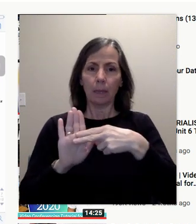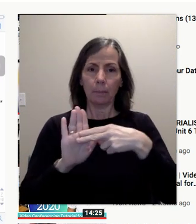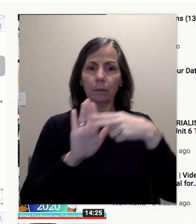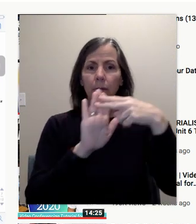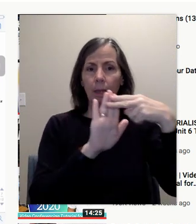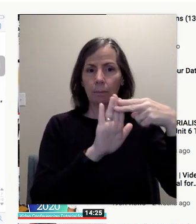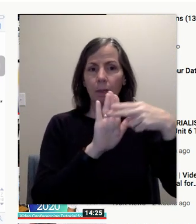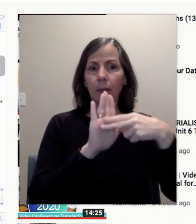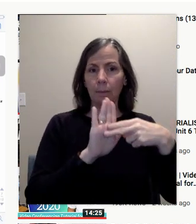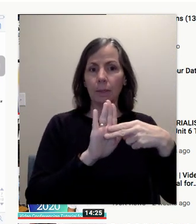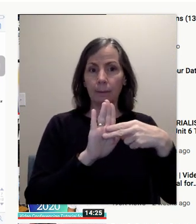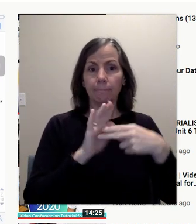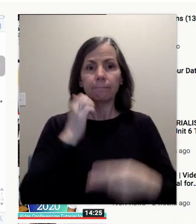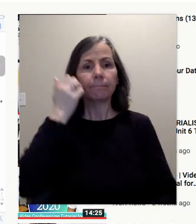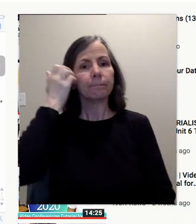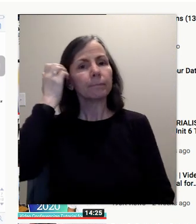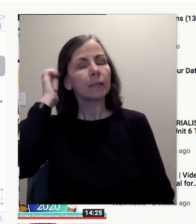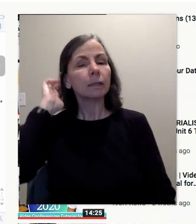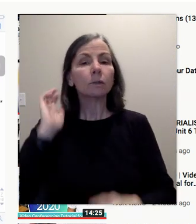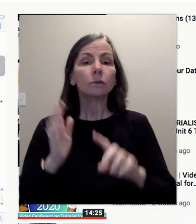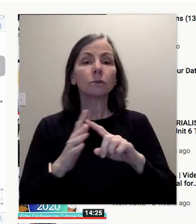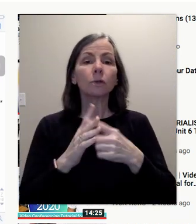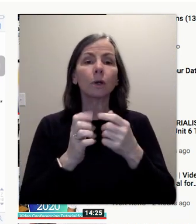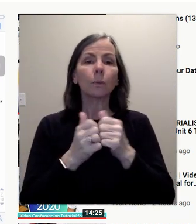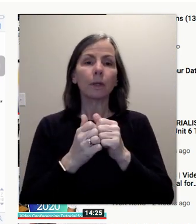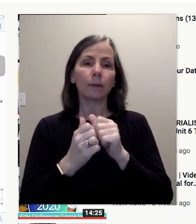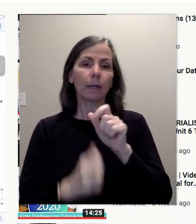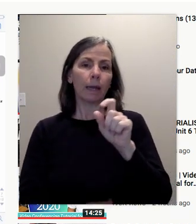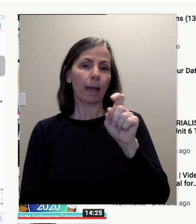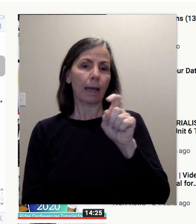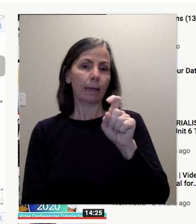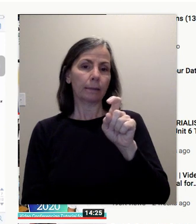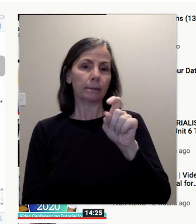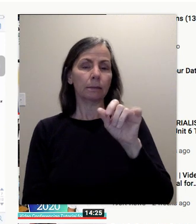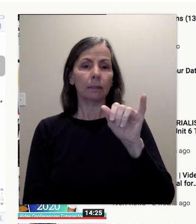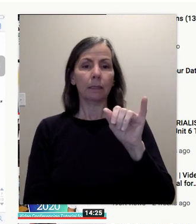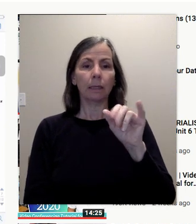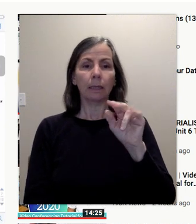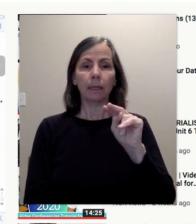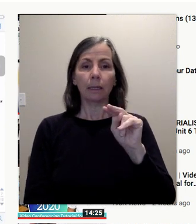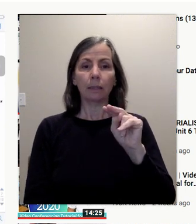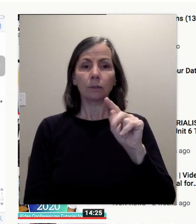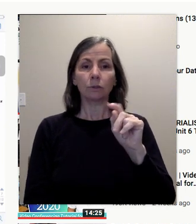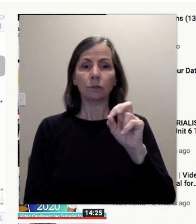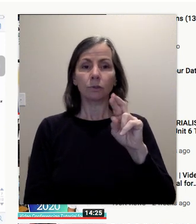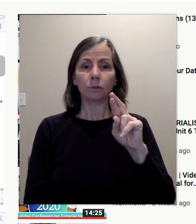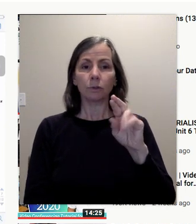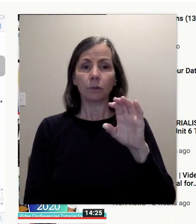So let's start with our x-intercepts in green.